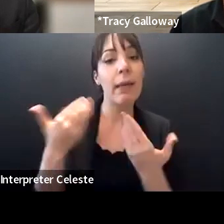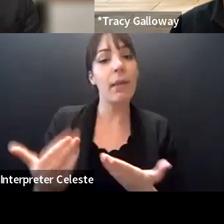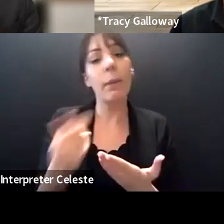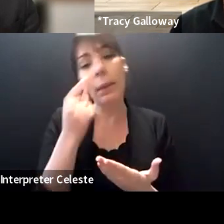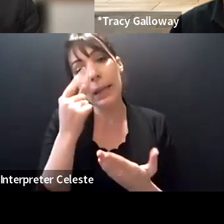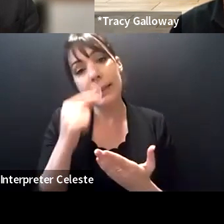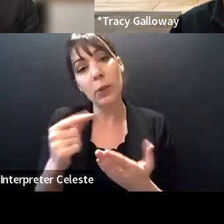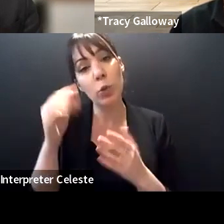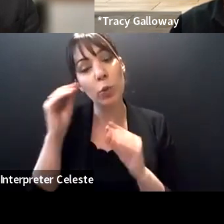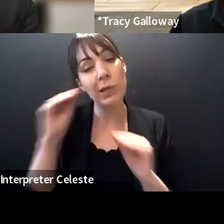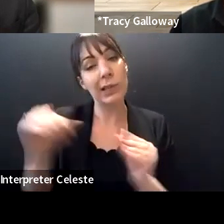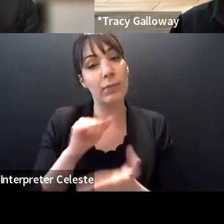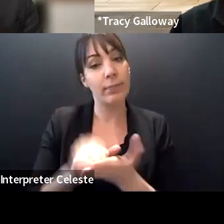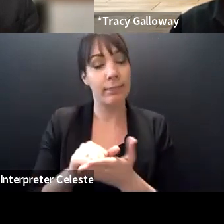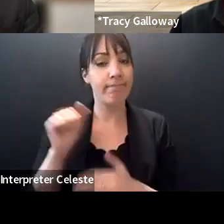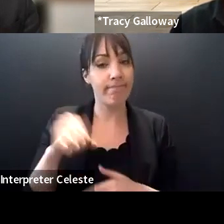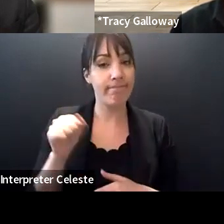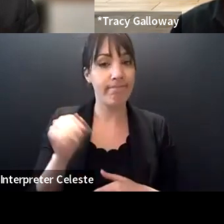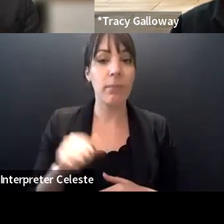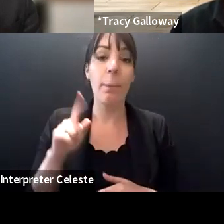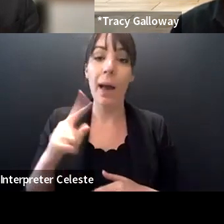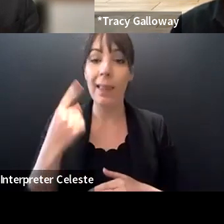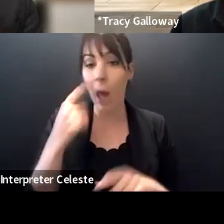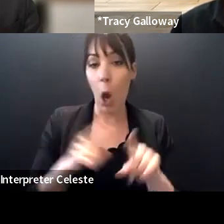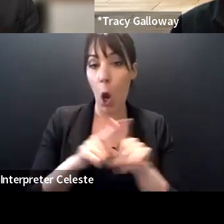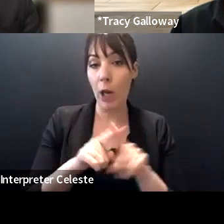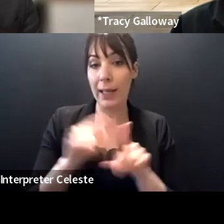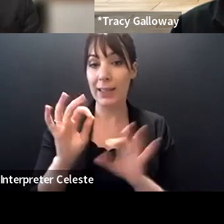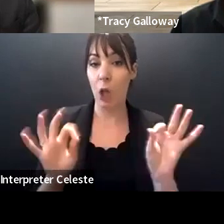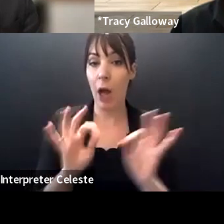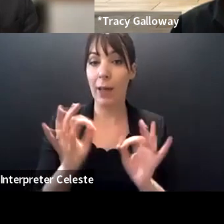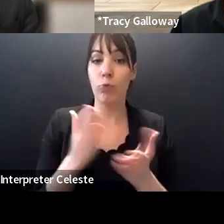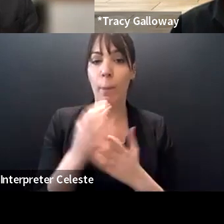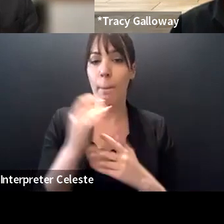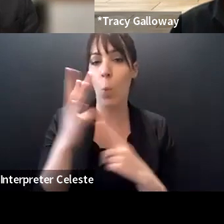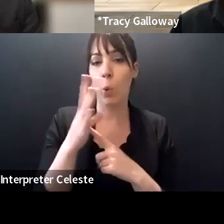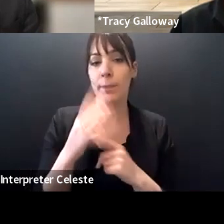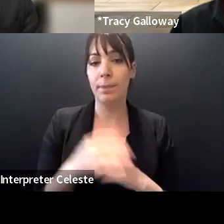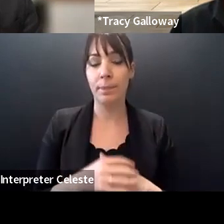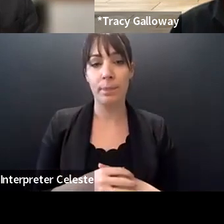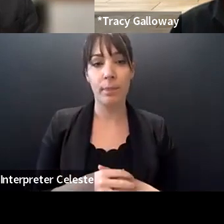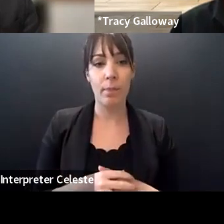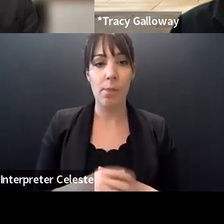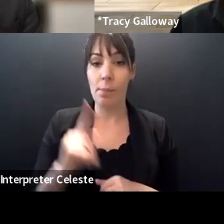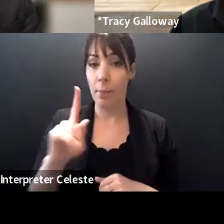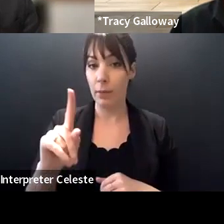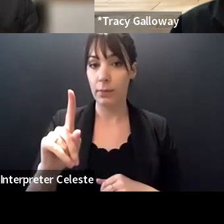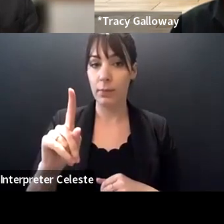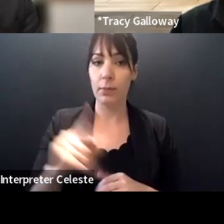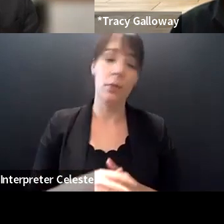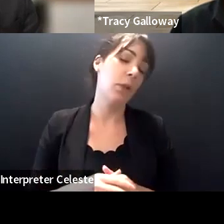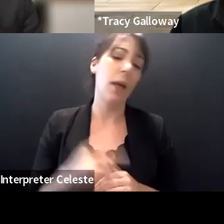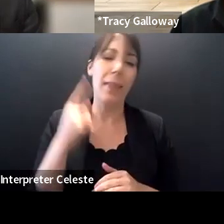space? I think learning design has a really strong story to tell in that space. But I also think there's a number of